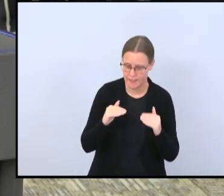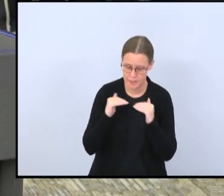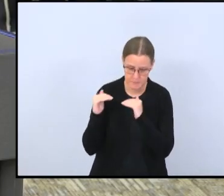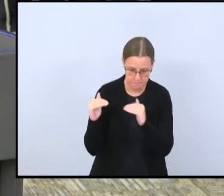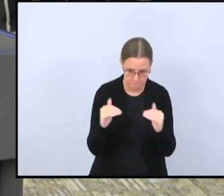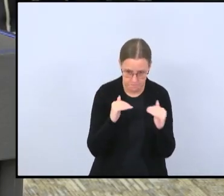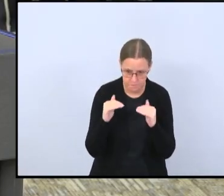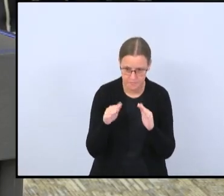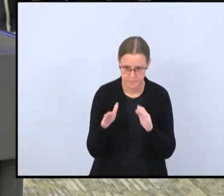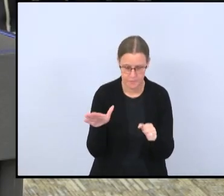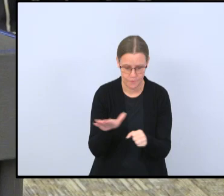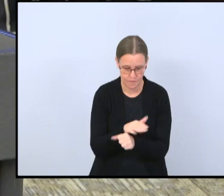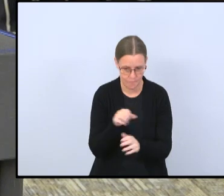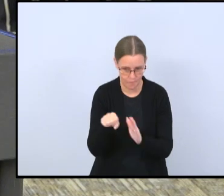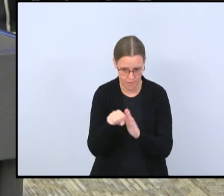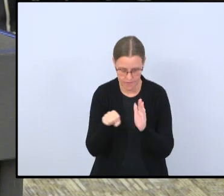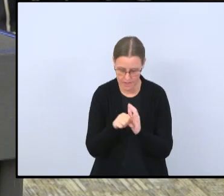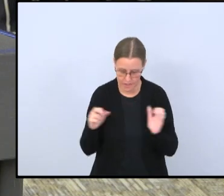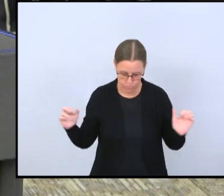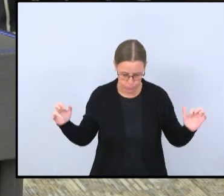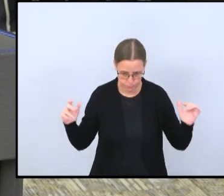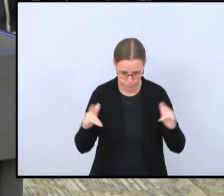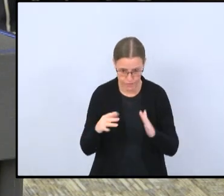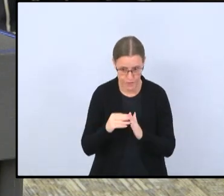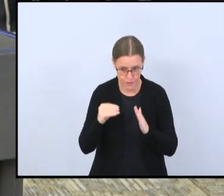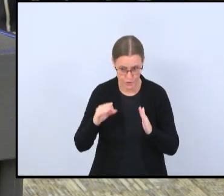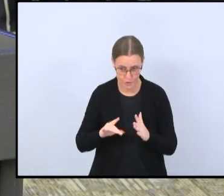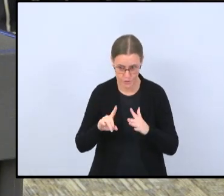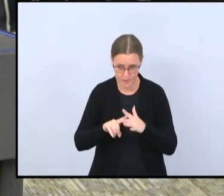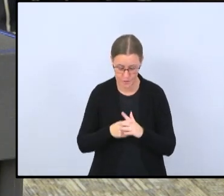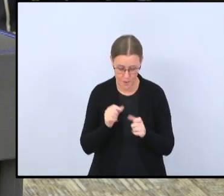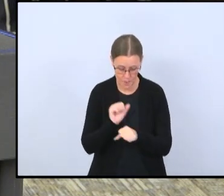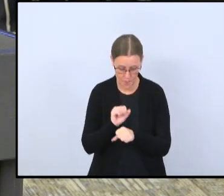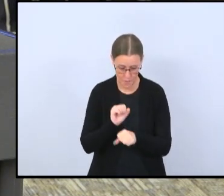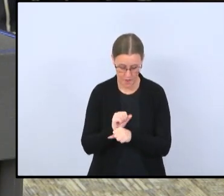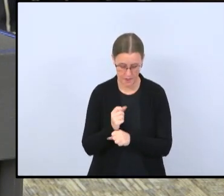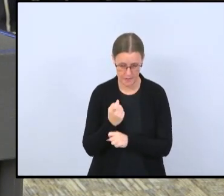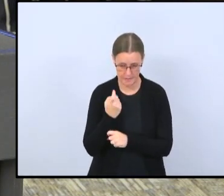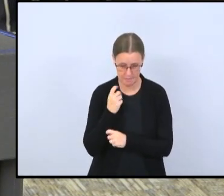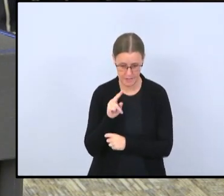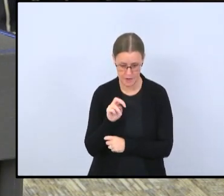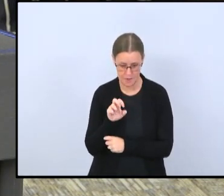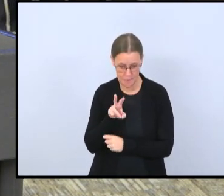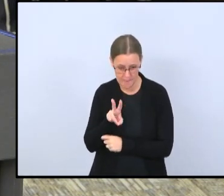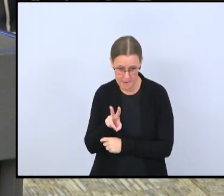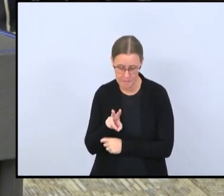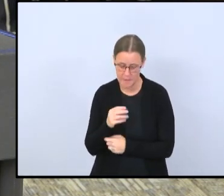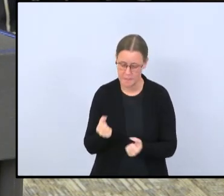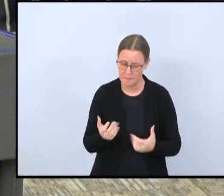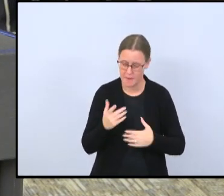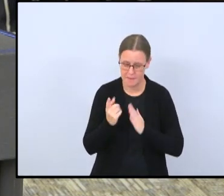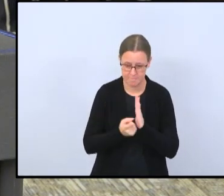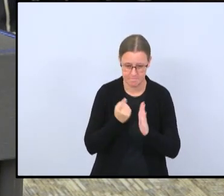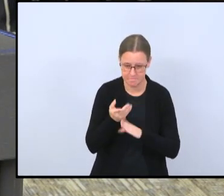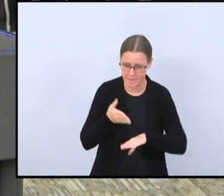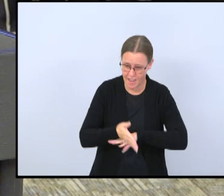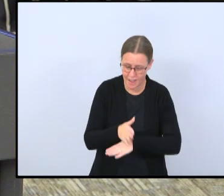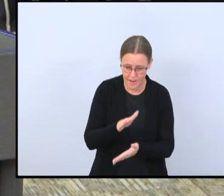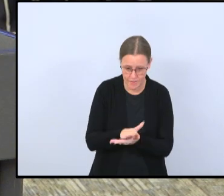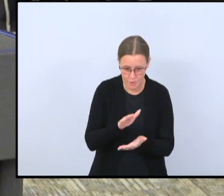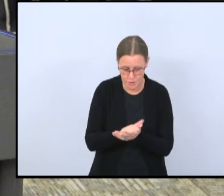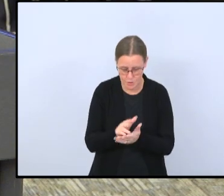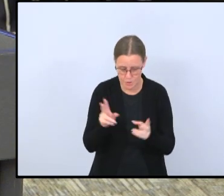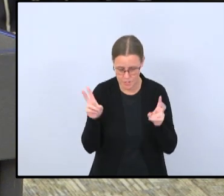from across the state. Our students began working on their project in November. spending many after-school hours selecting their